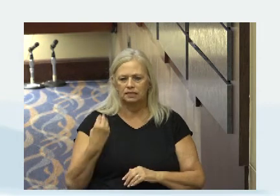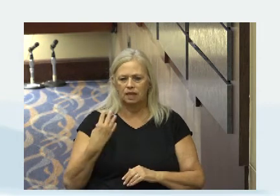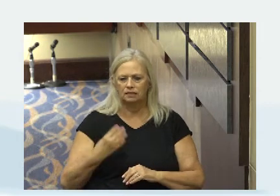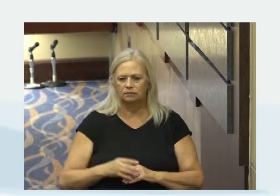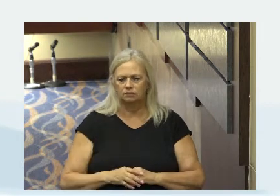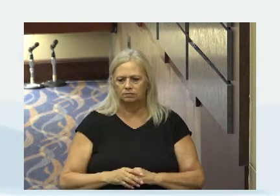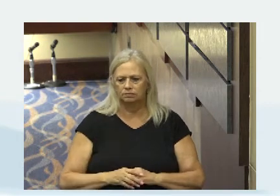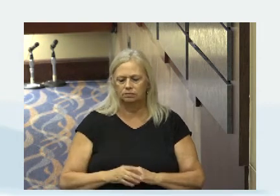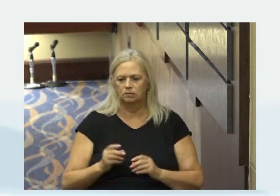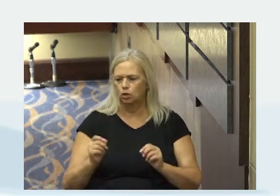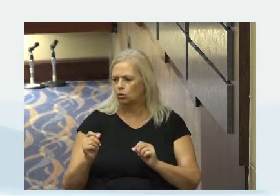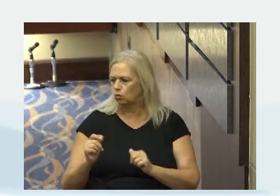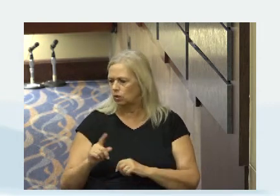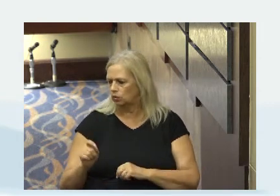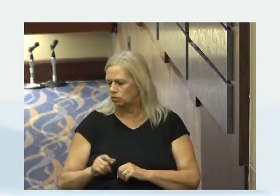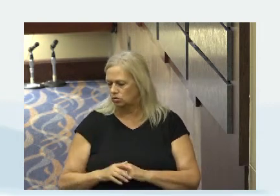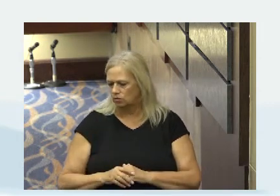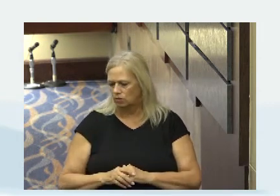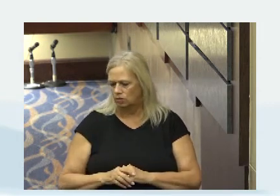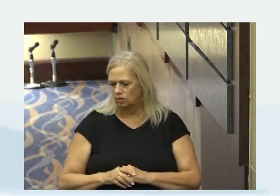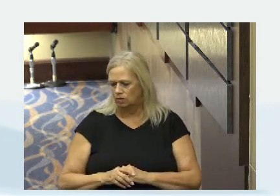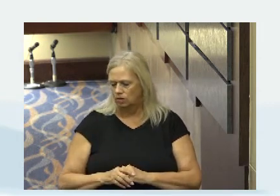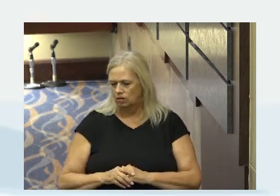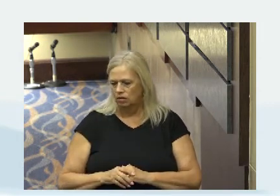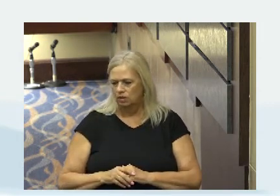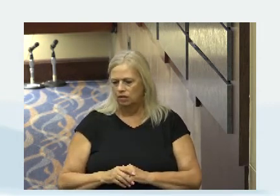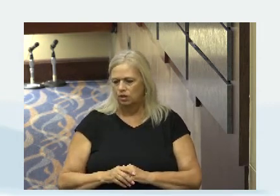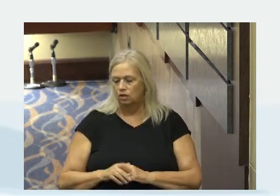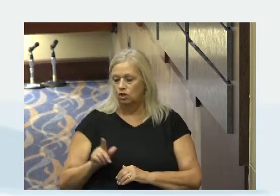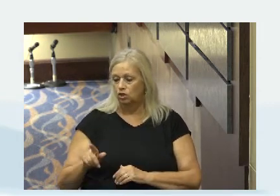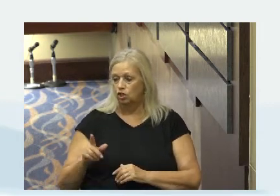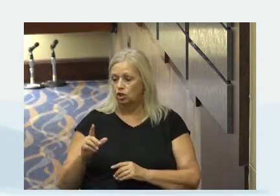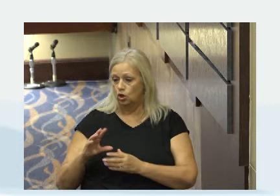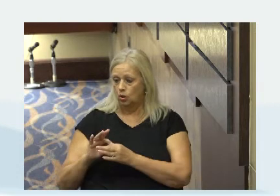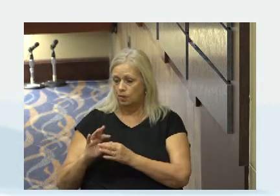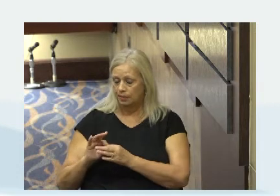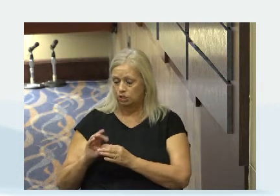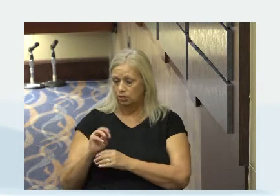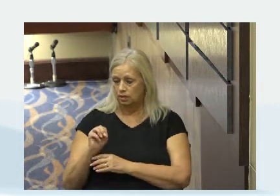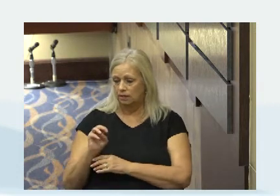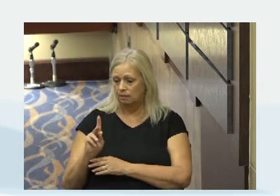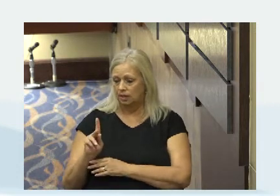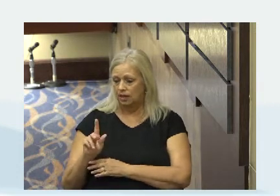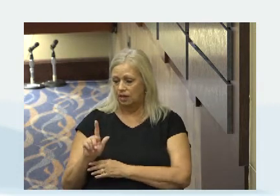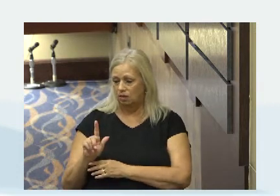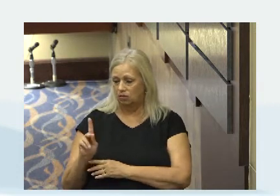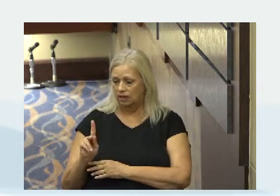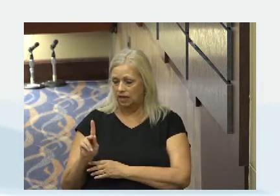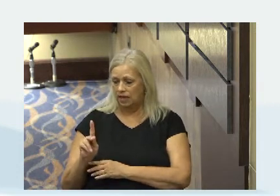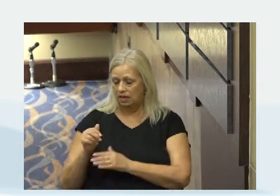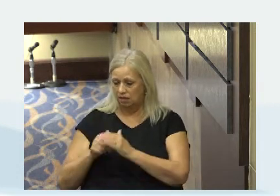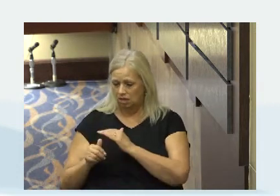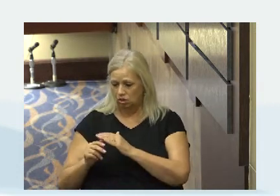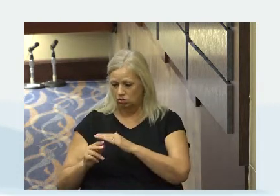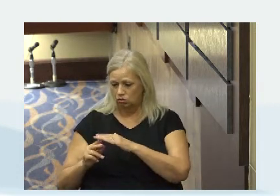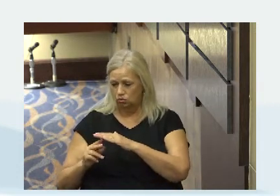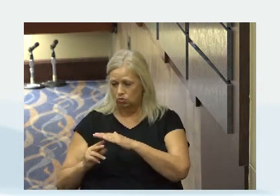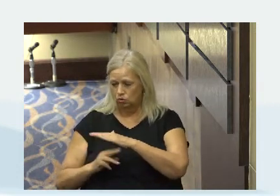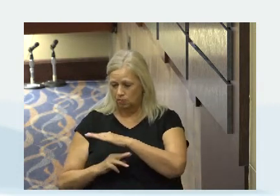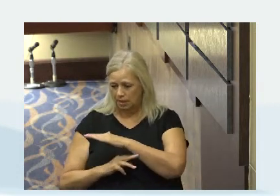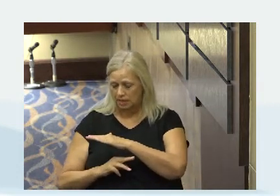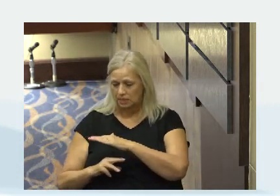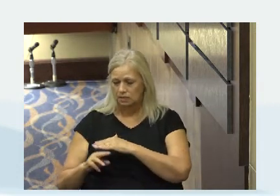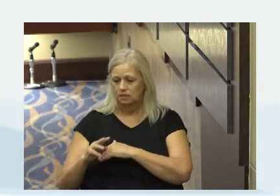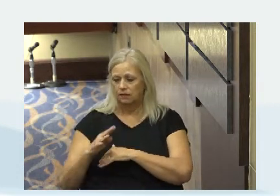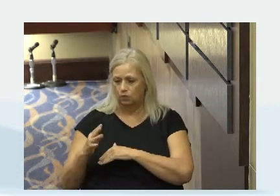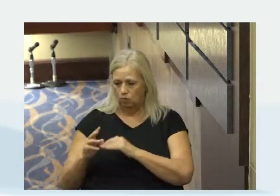Amy, quick question on, you mentioned the MLK underpass, University Parks underpass, 4th, 5th